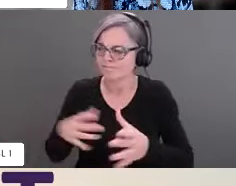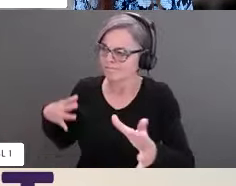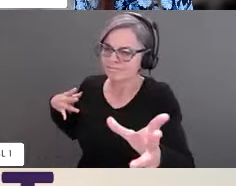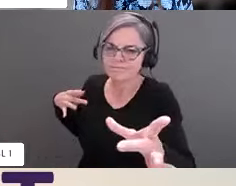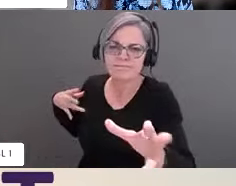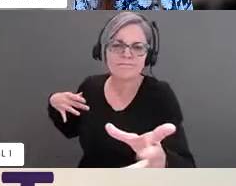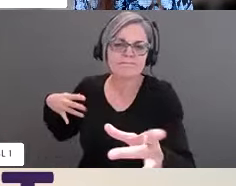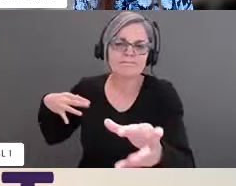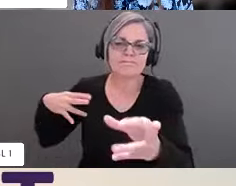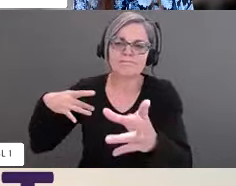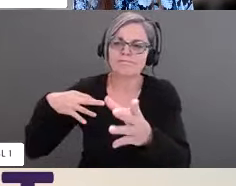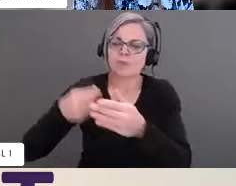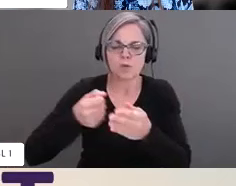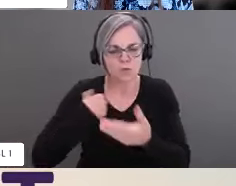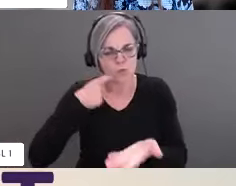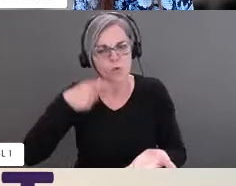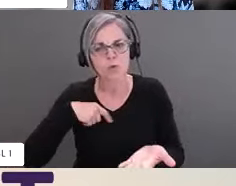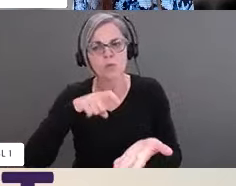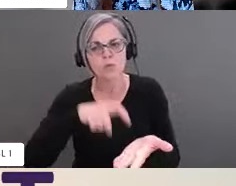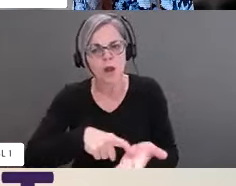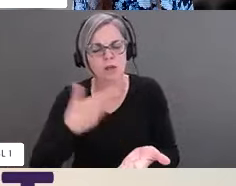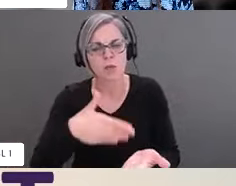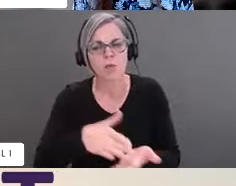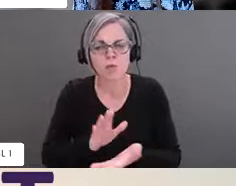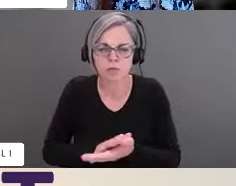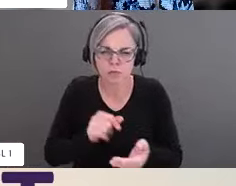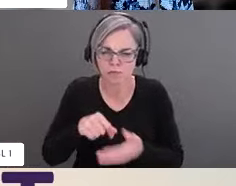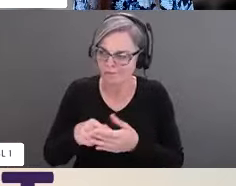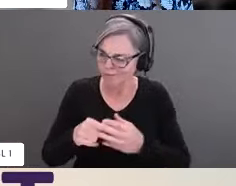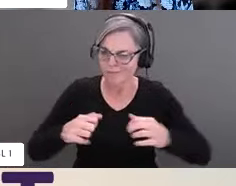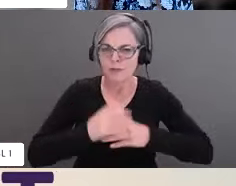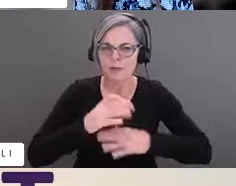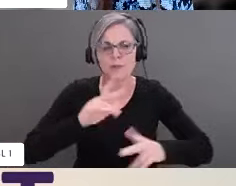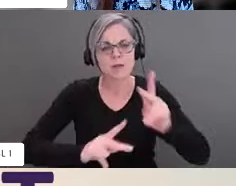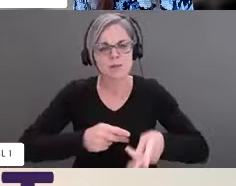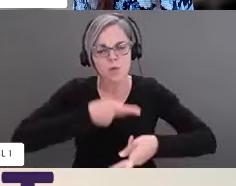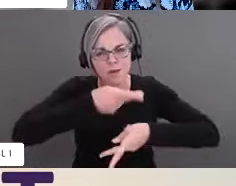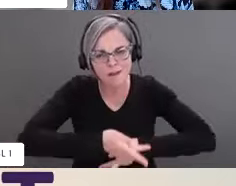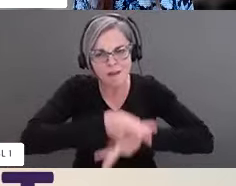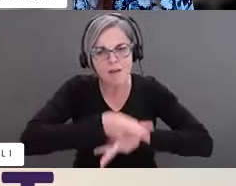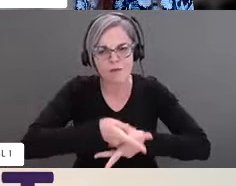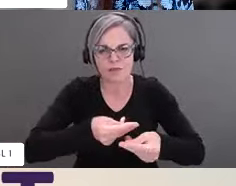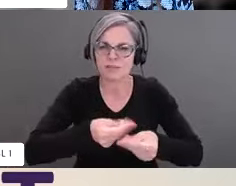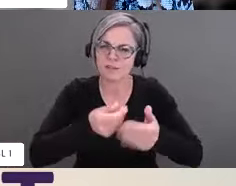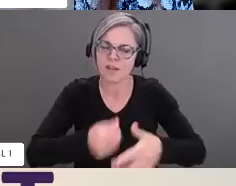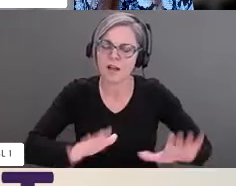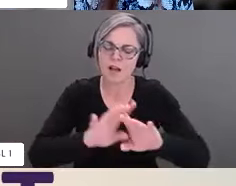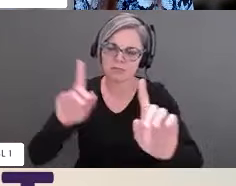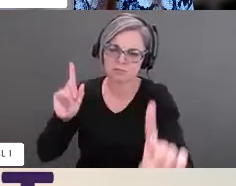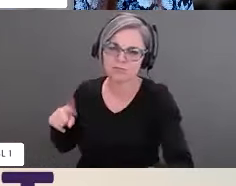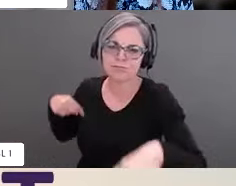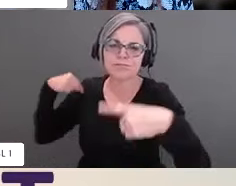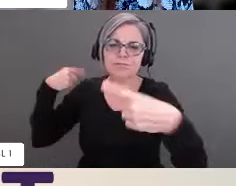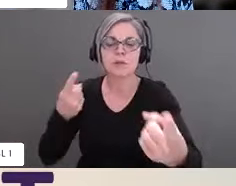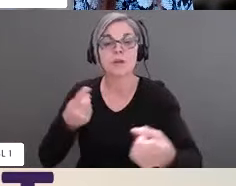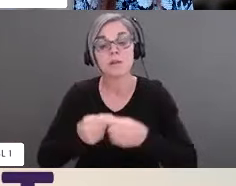the ages. We seek a new relationship with the original peoples of this land, one that is based in honor